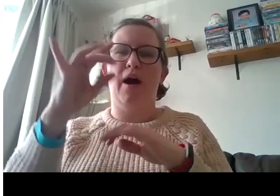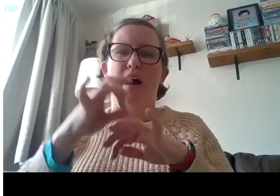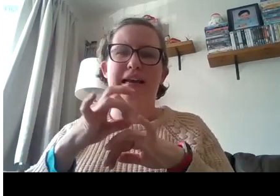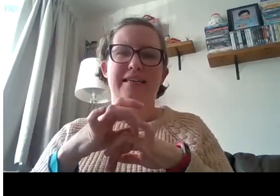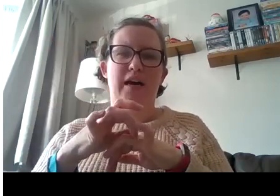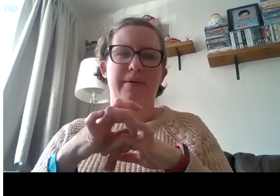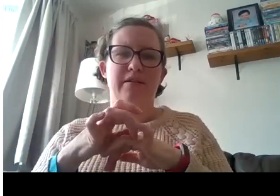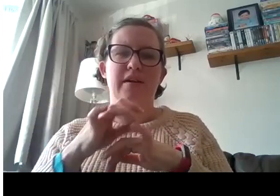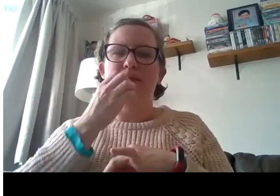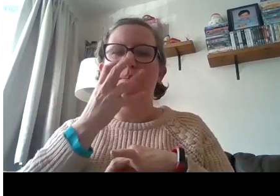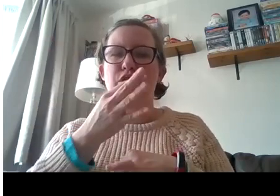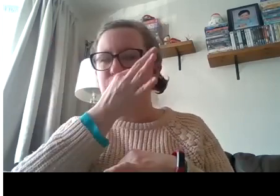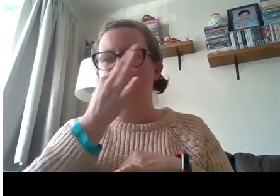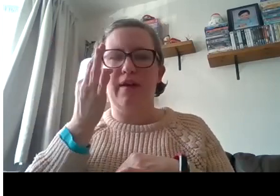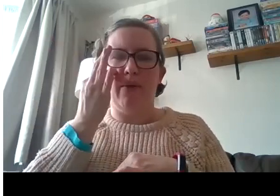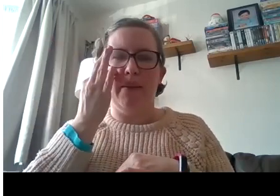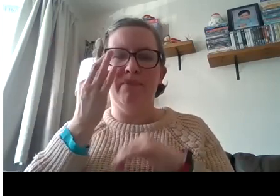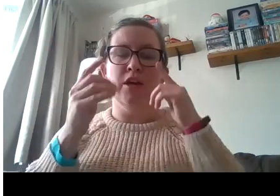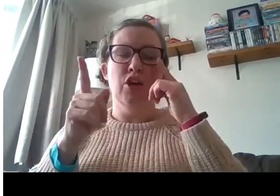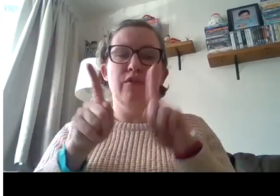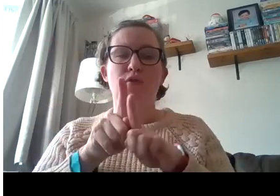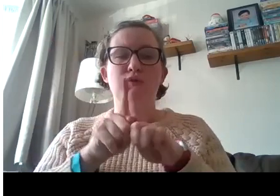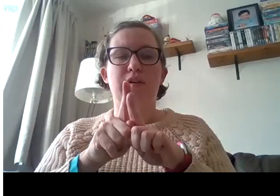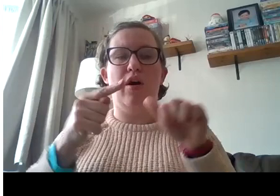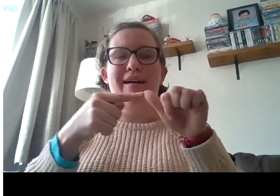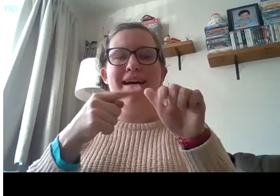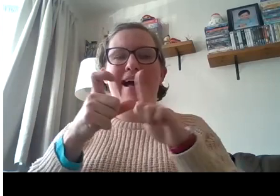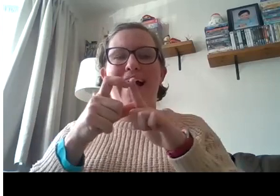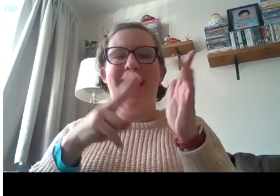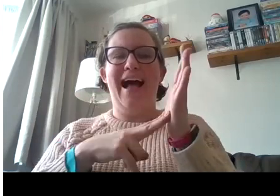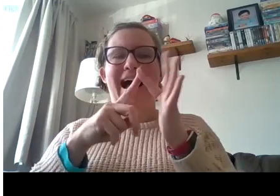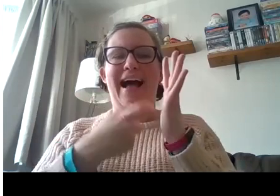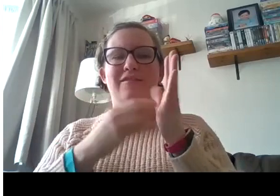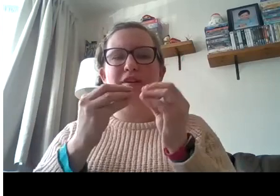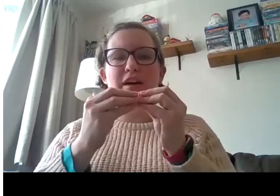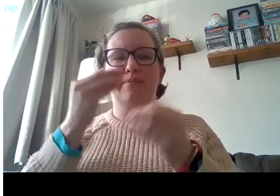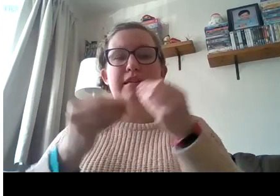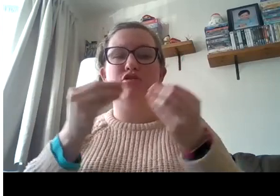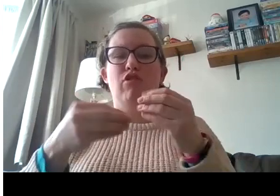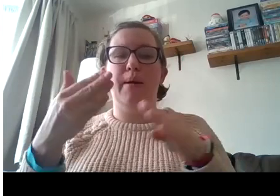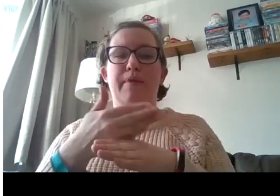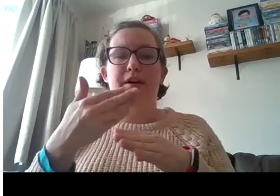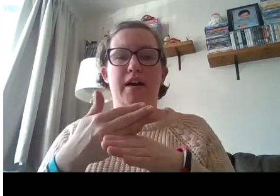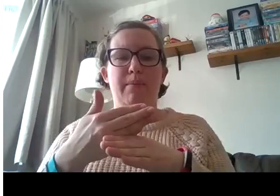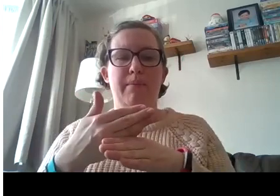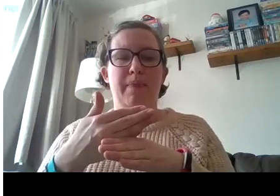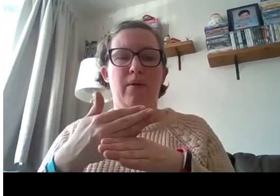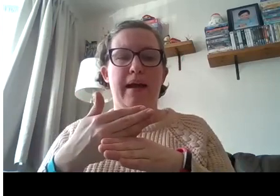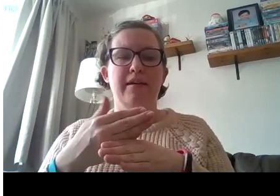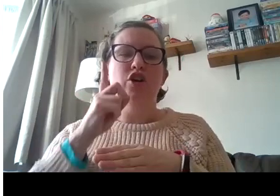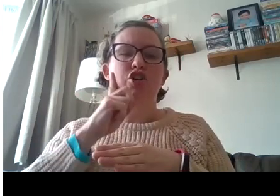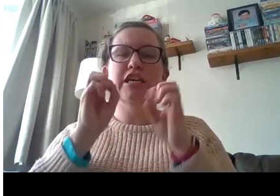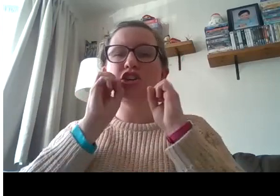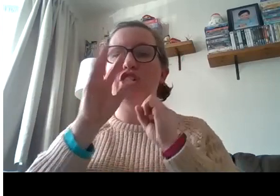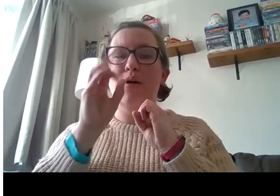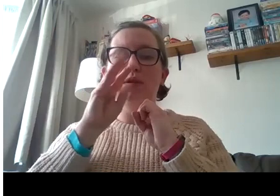the sparkly diamond, the beautiful flower. You've also got adverbs to describe the verb.